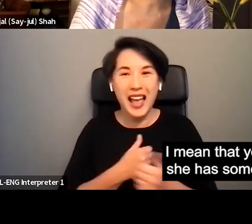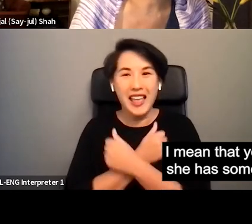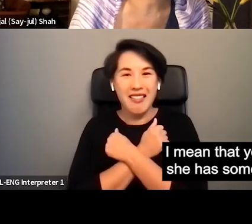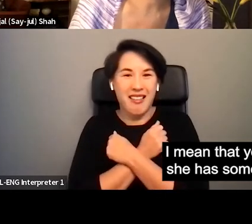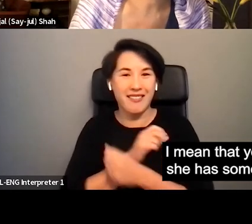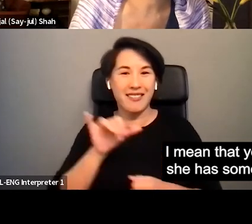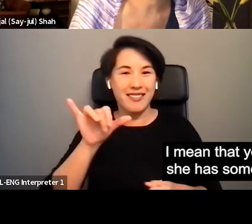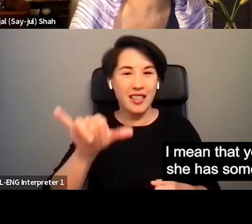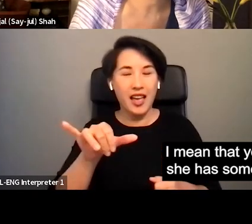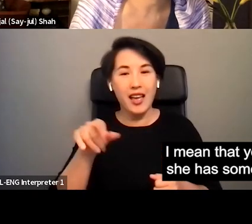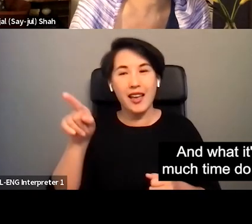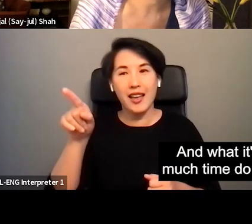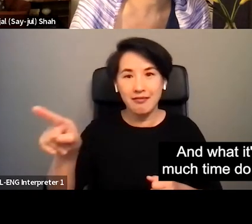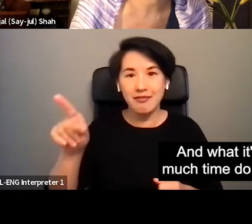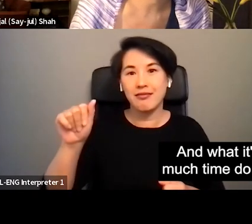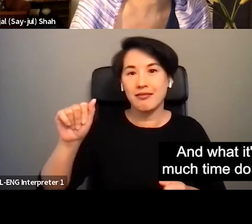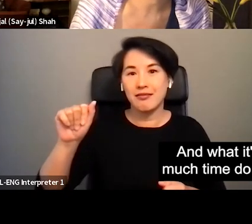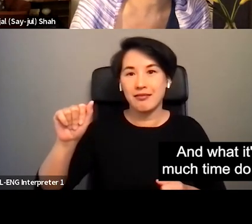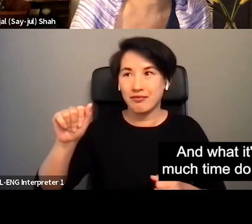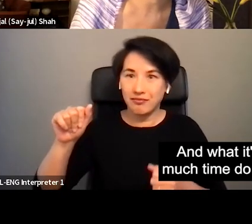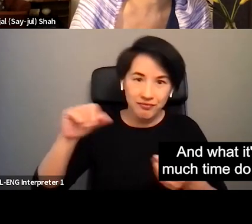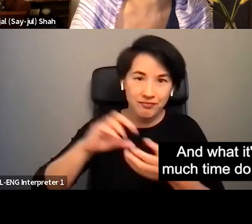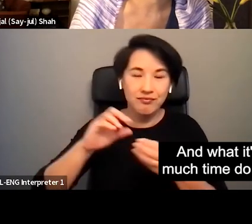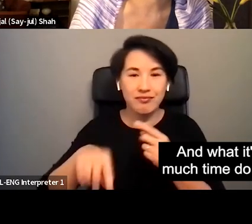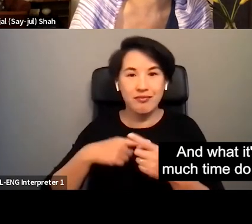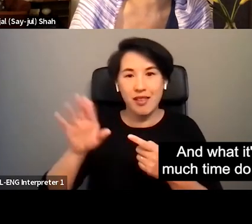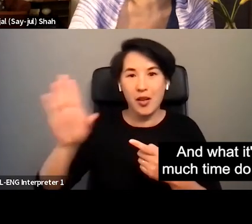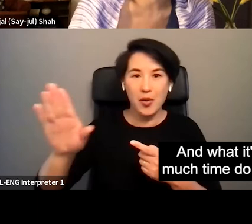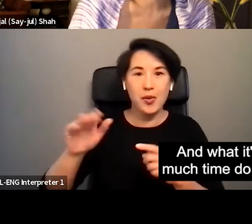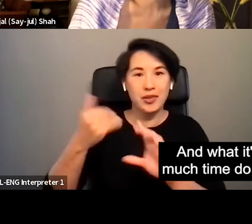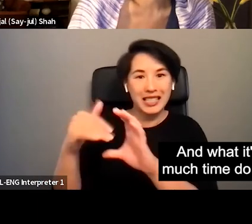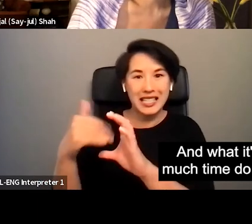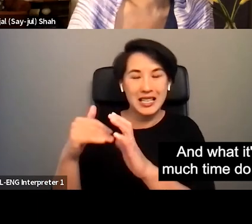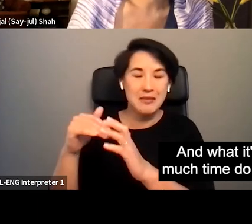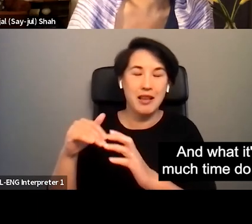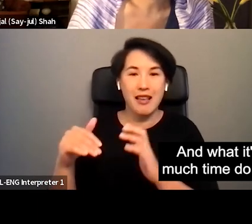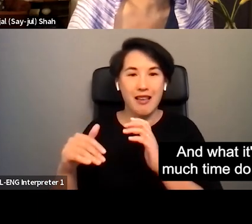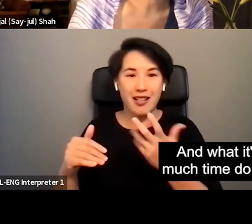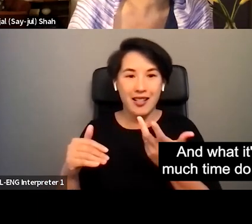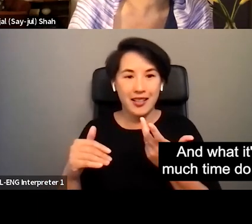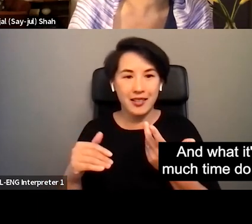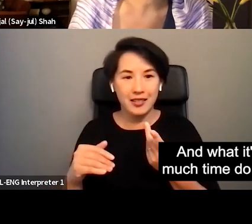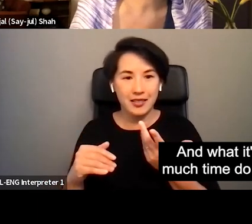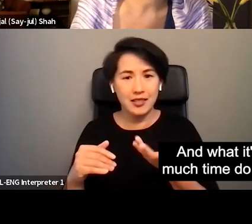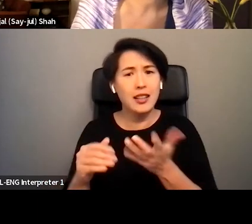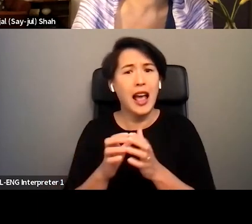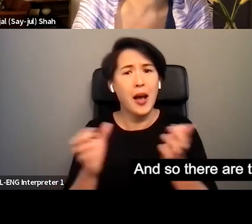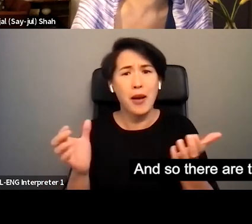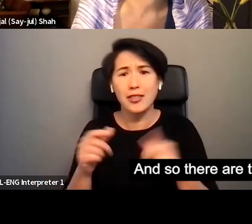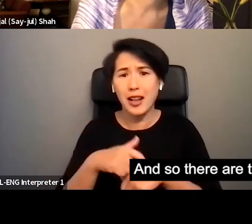has something about her inbox and what it's like to, like the, that, how much time do we all spend on